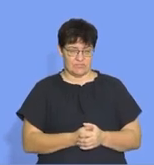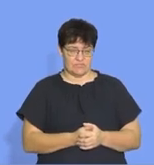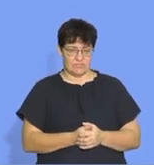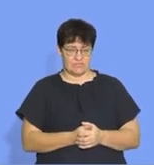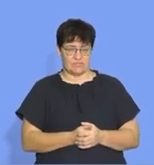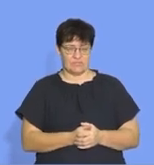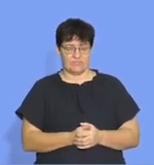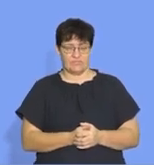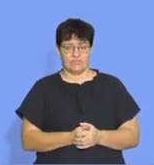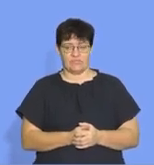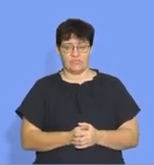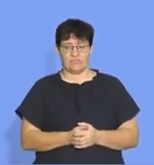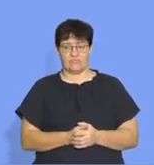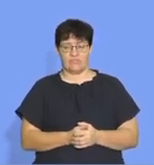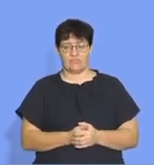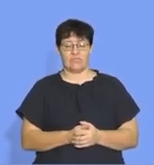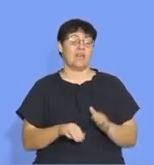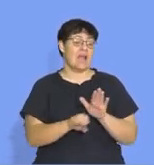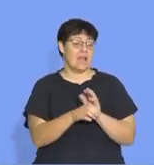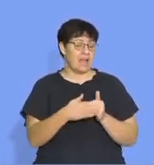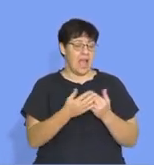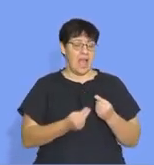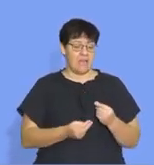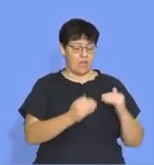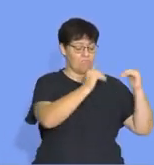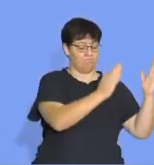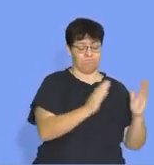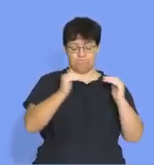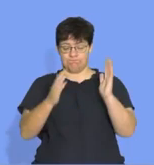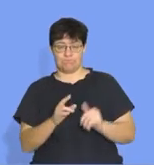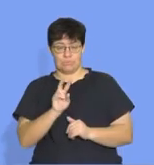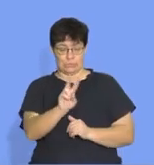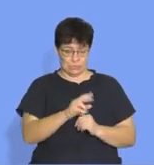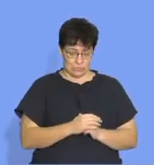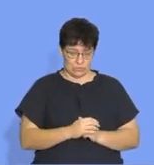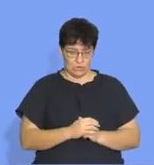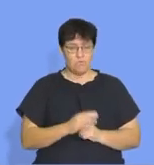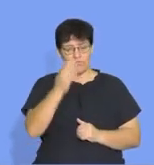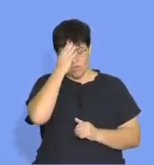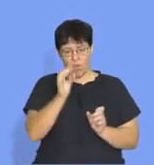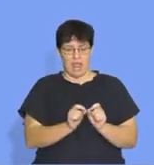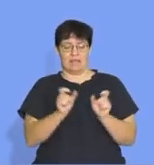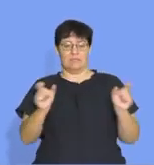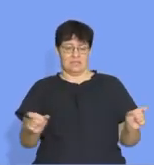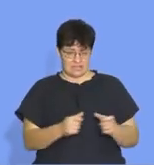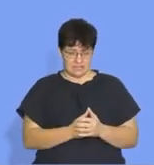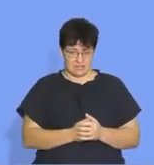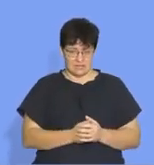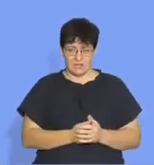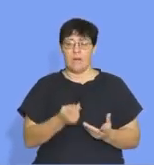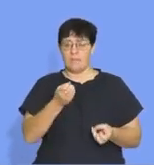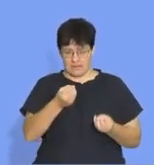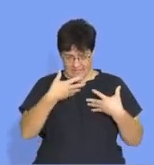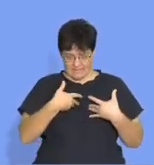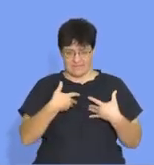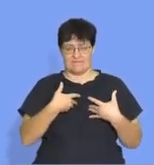Another example now is when I have two brackets. Right, you know, when you have to expand this, it will definitely give us a